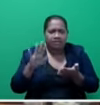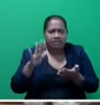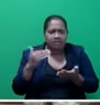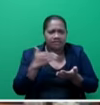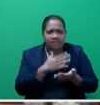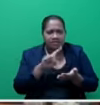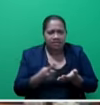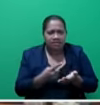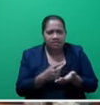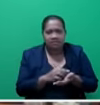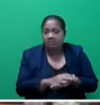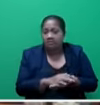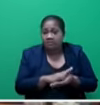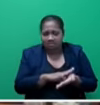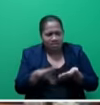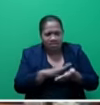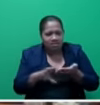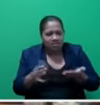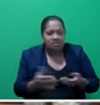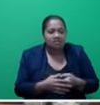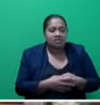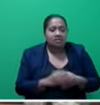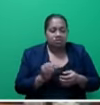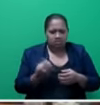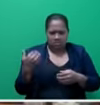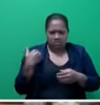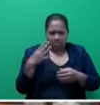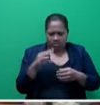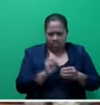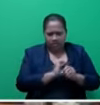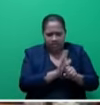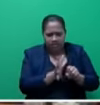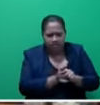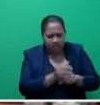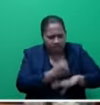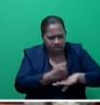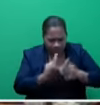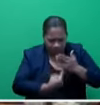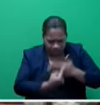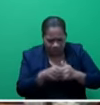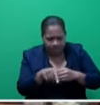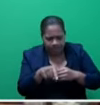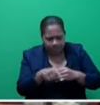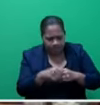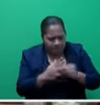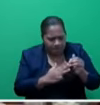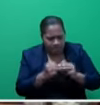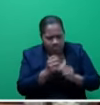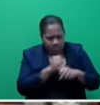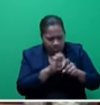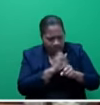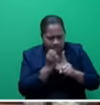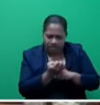$5,597,100. Honourable Speaker, in light of the impacts of COVID-19, the government is committed to managing our environment for all our